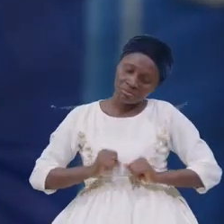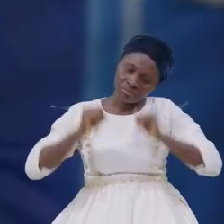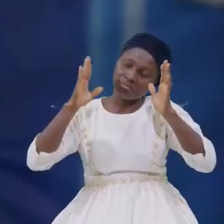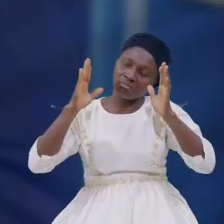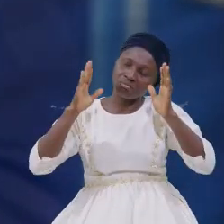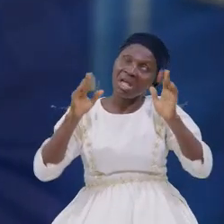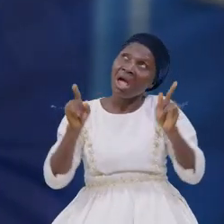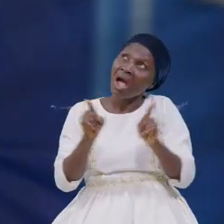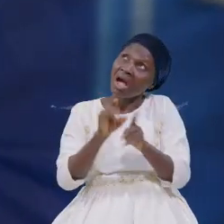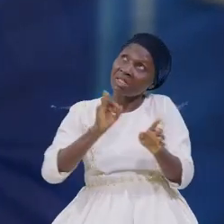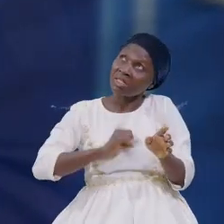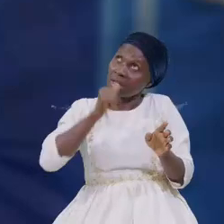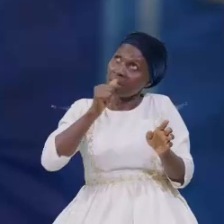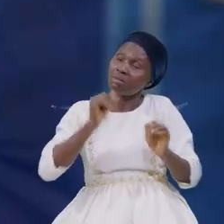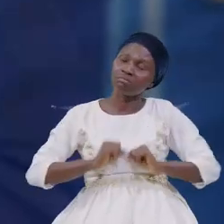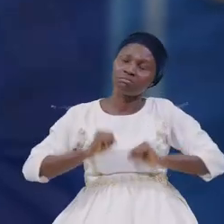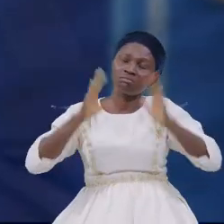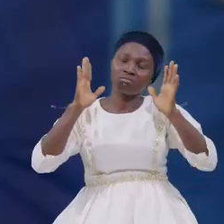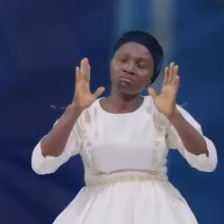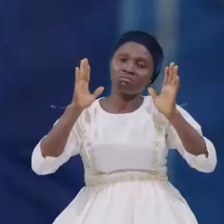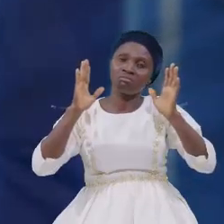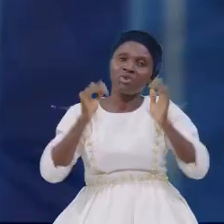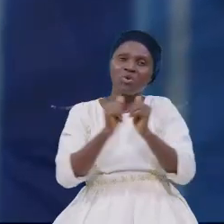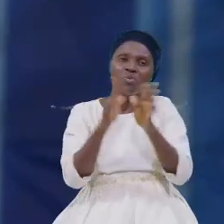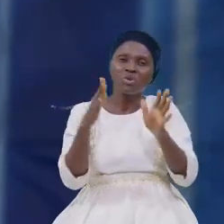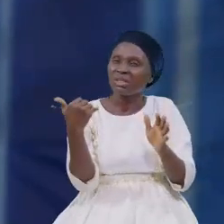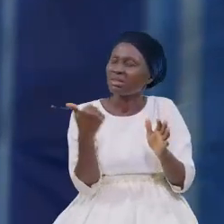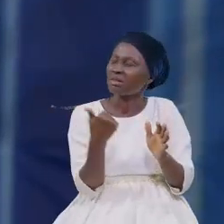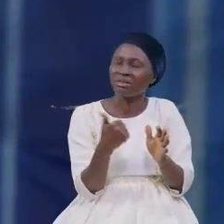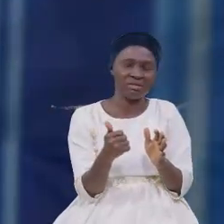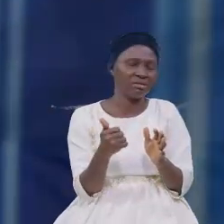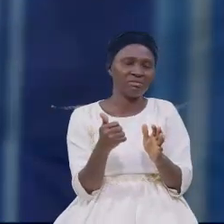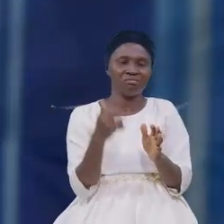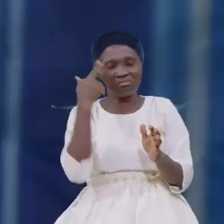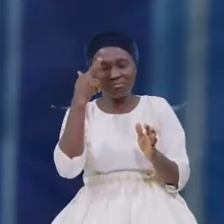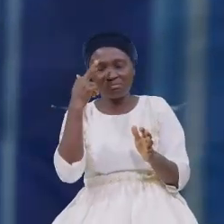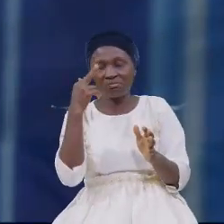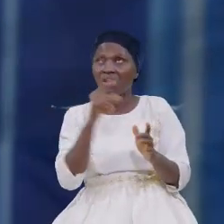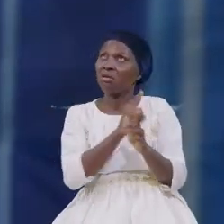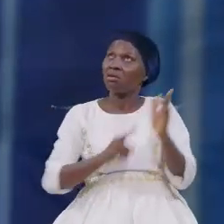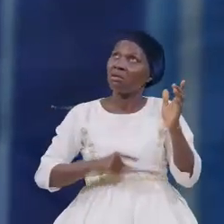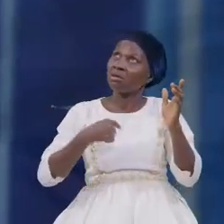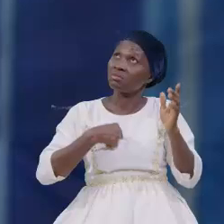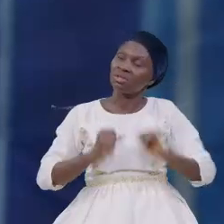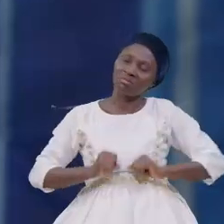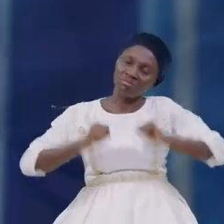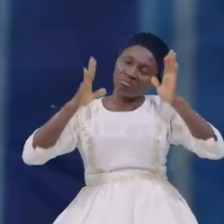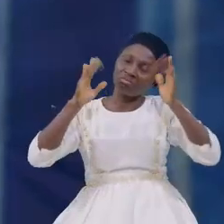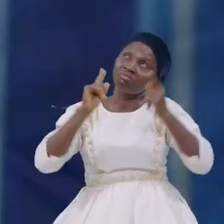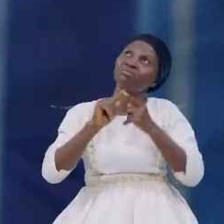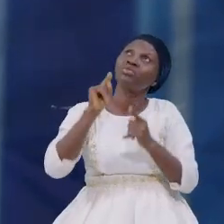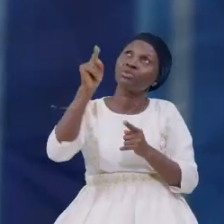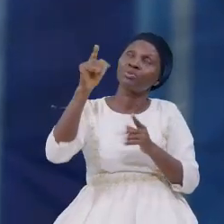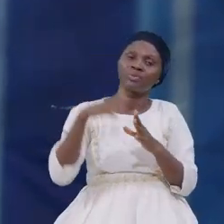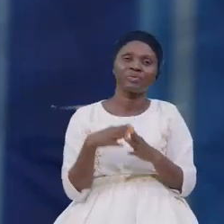am, without one plea. Lord, I come unto thee. And look at the goodness of